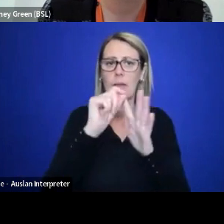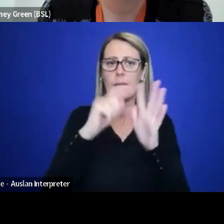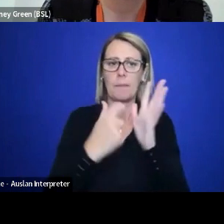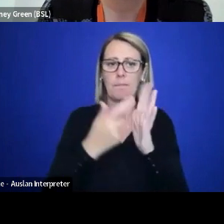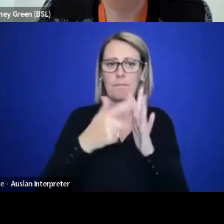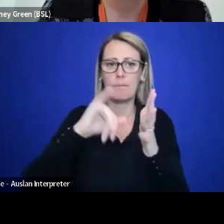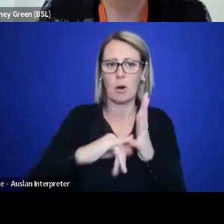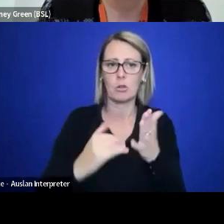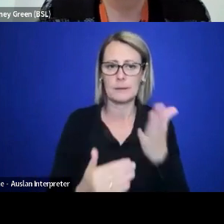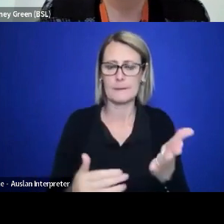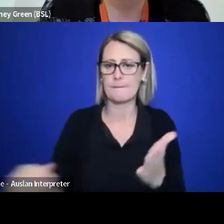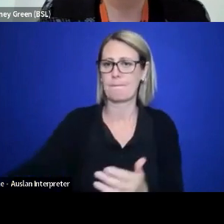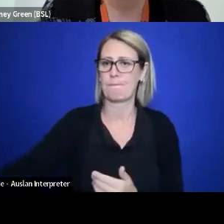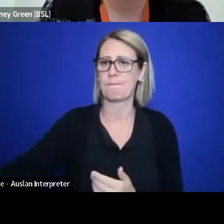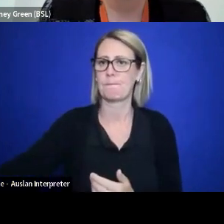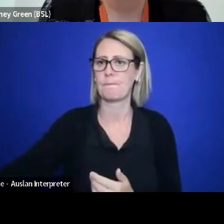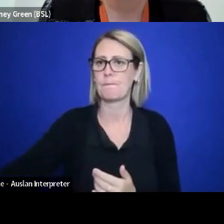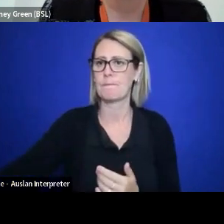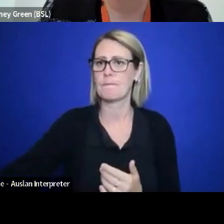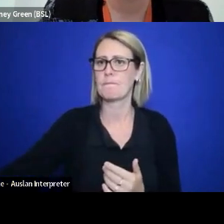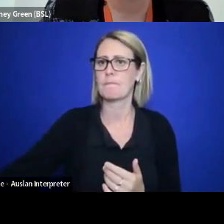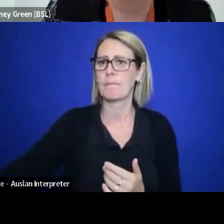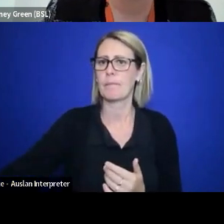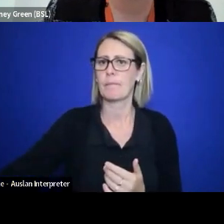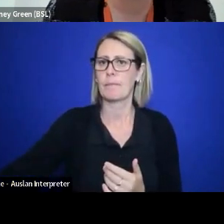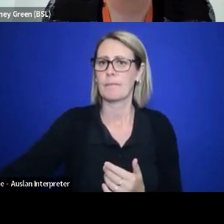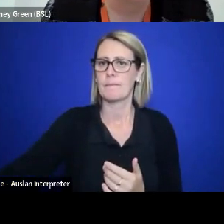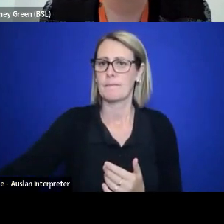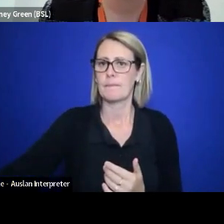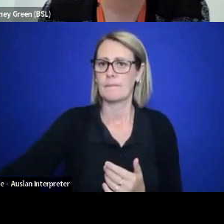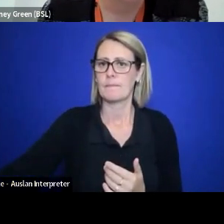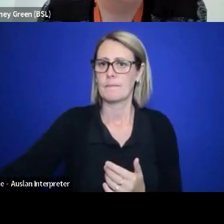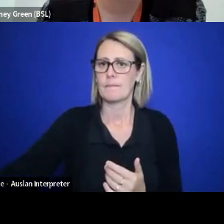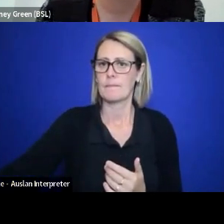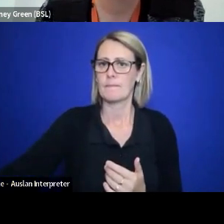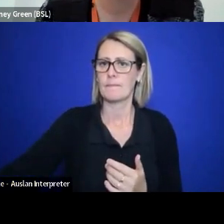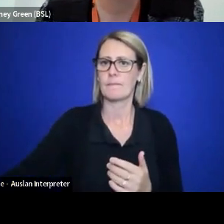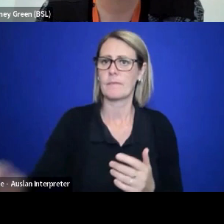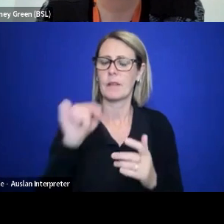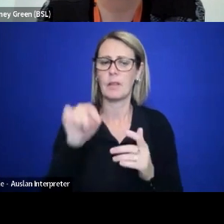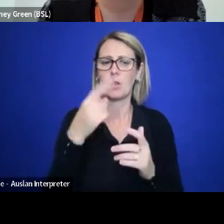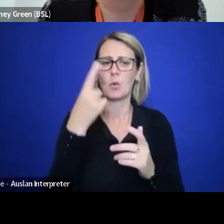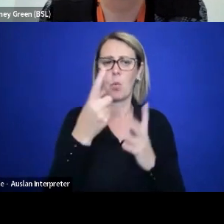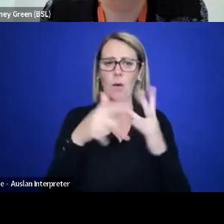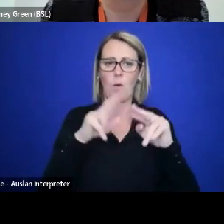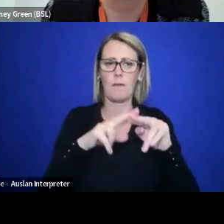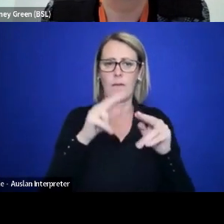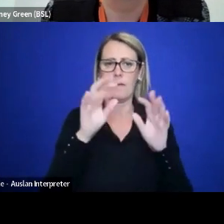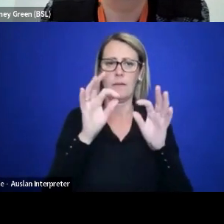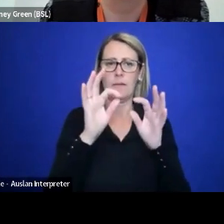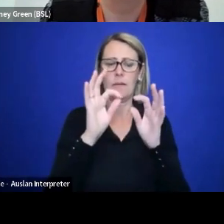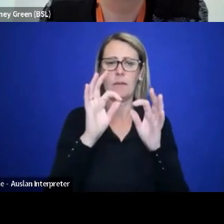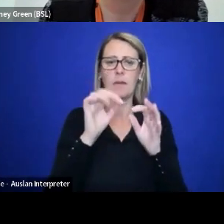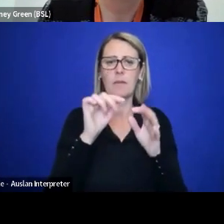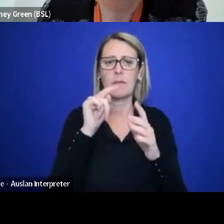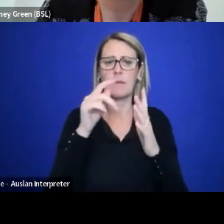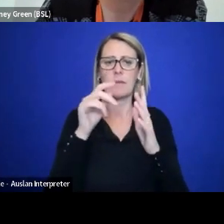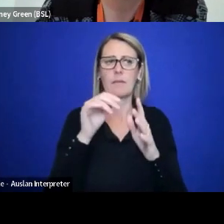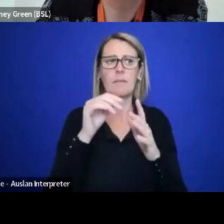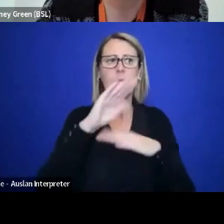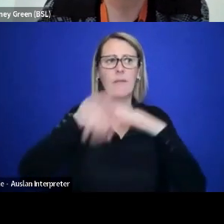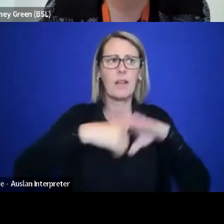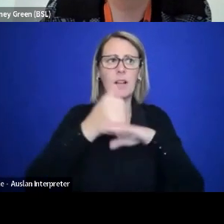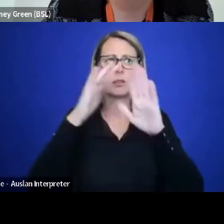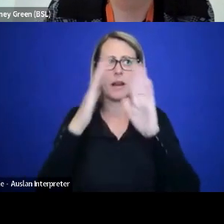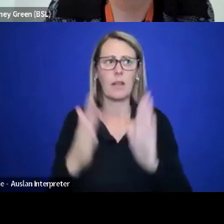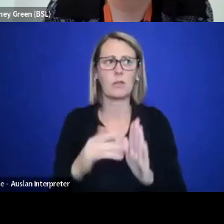can. So Foundation House is one of the other 6 providers of the Youth Transition Support Program. So can